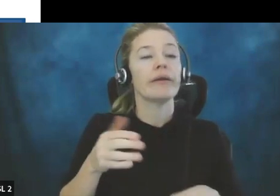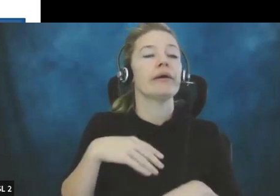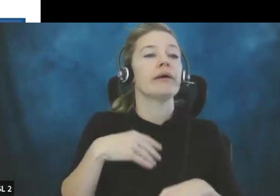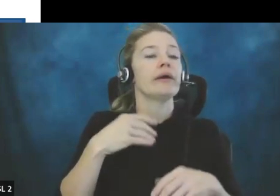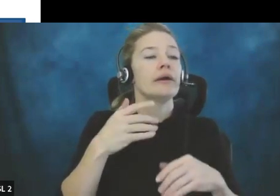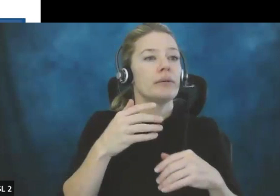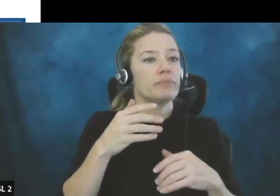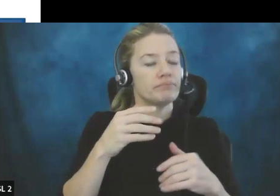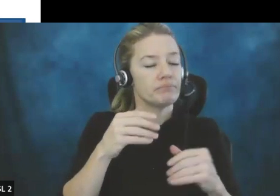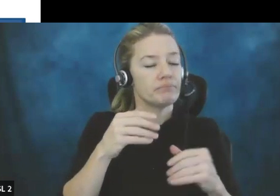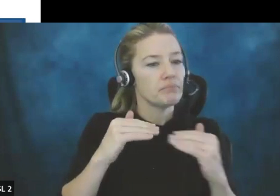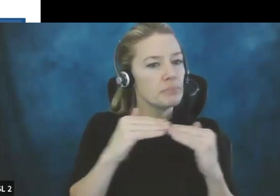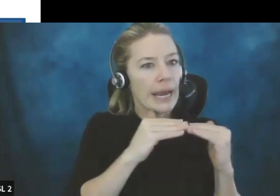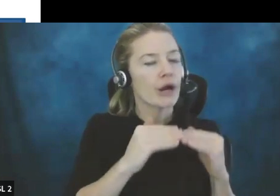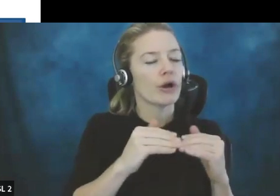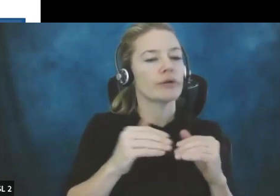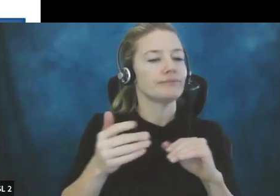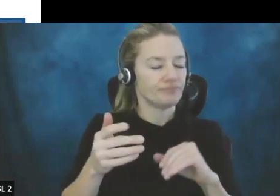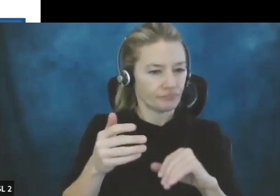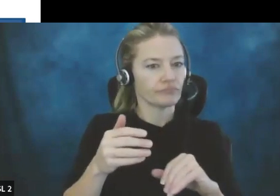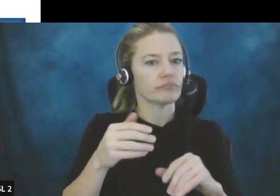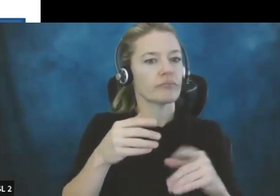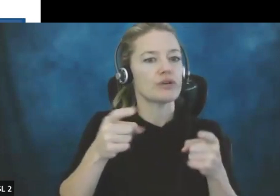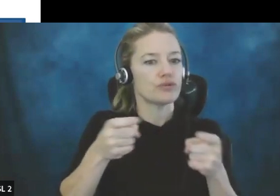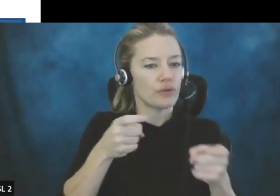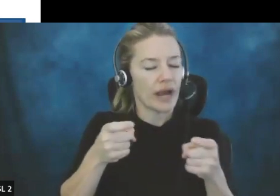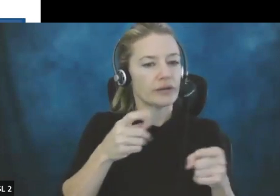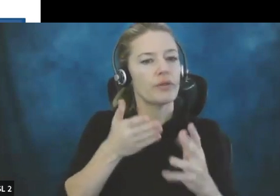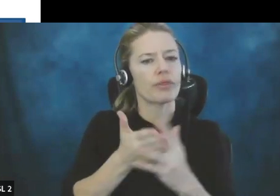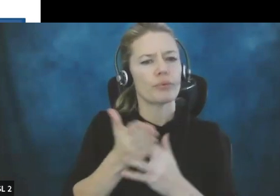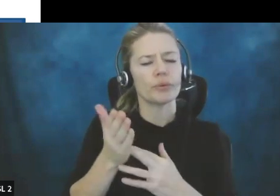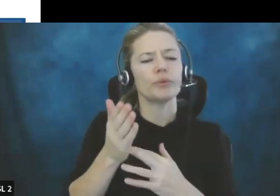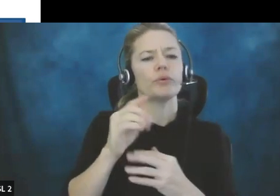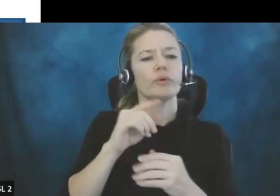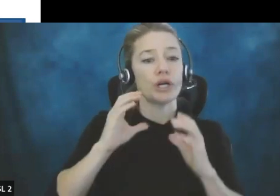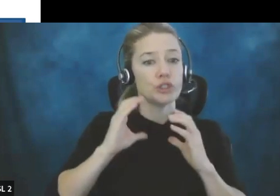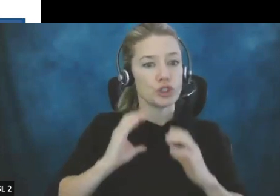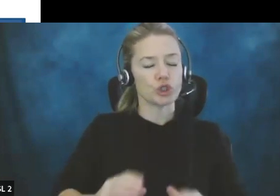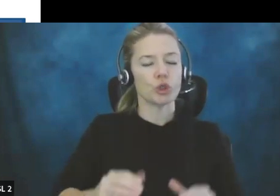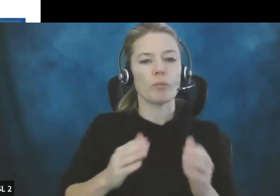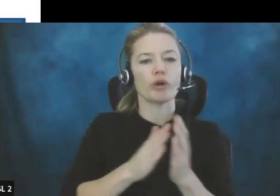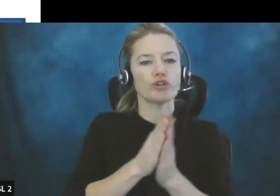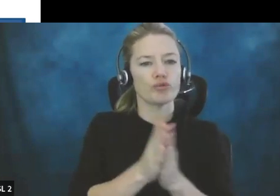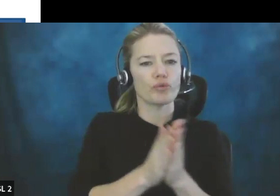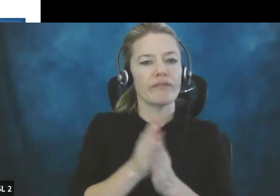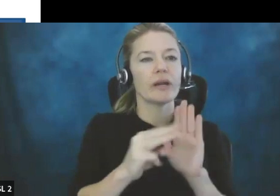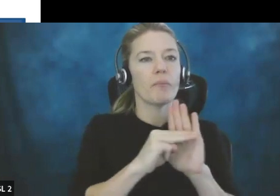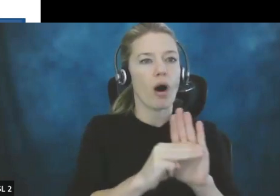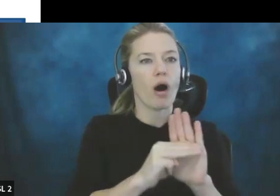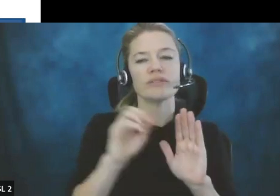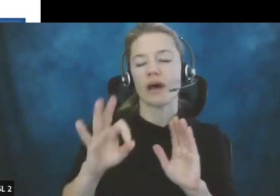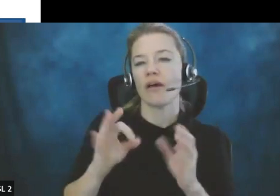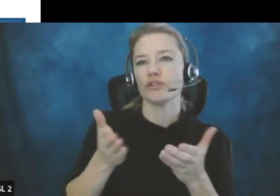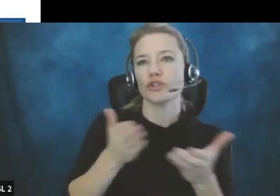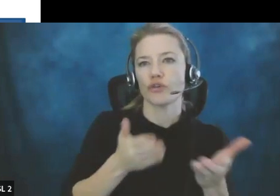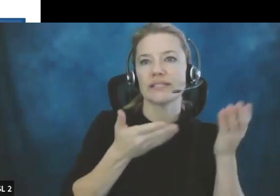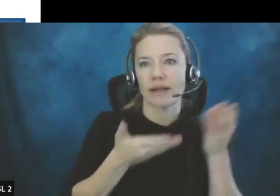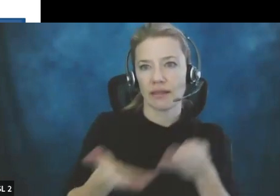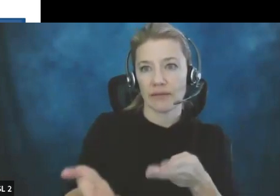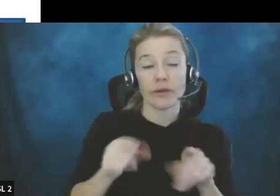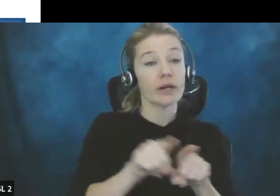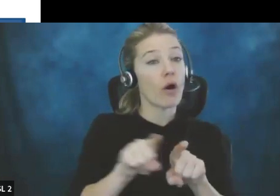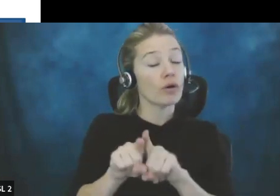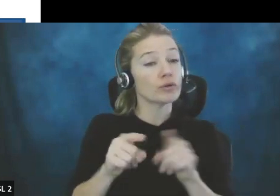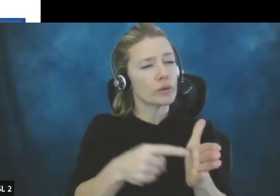peer-run, peer-delivered organizations that provide services through really consumer-driven models of